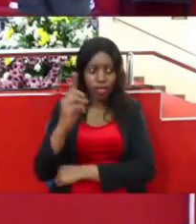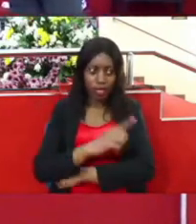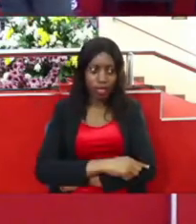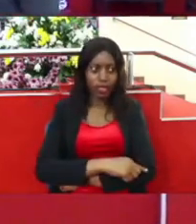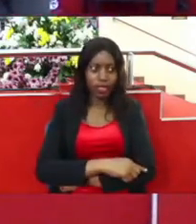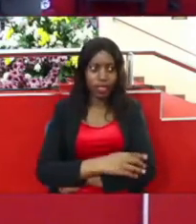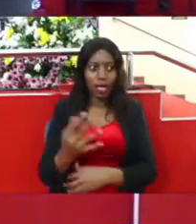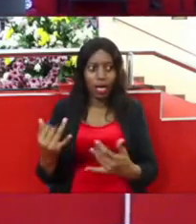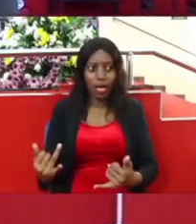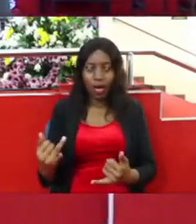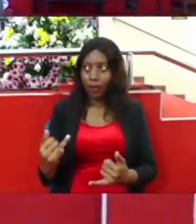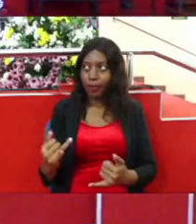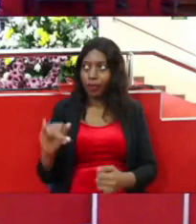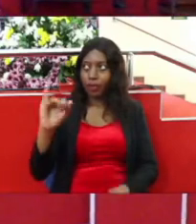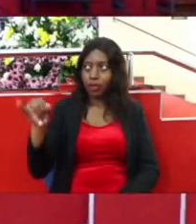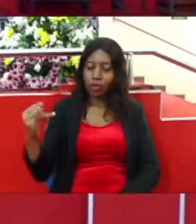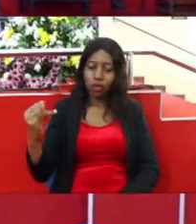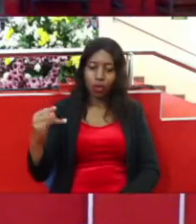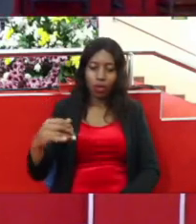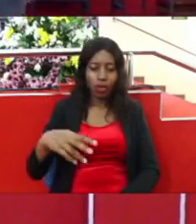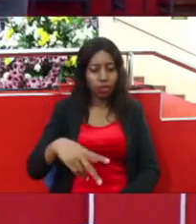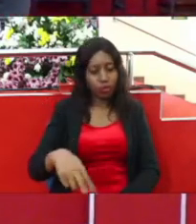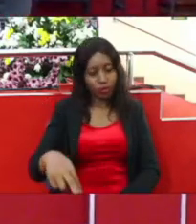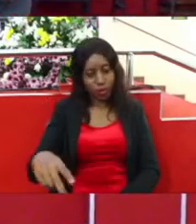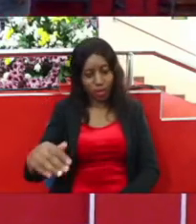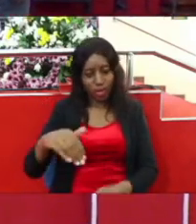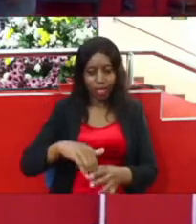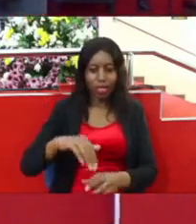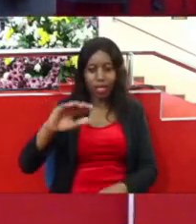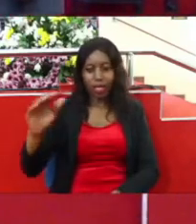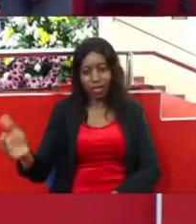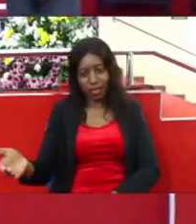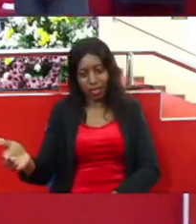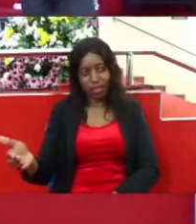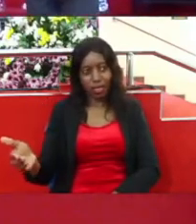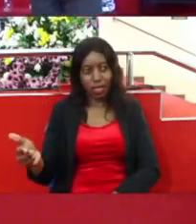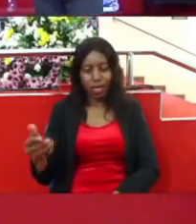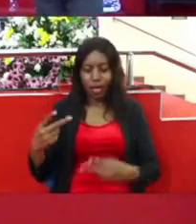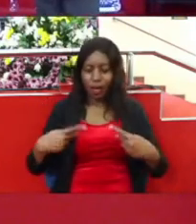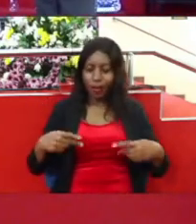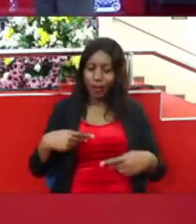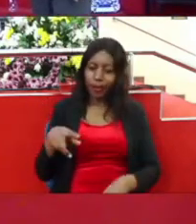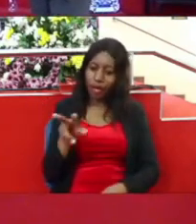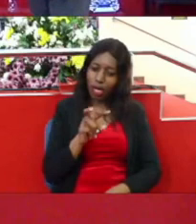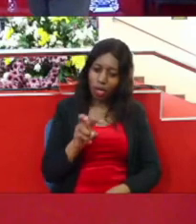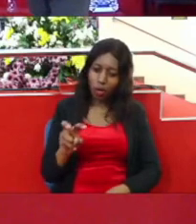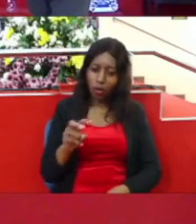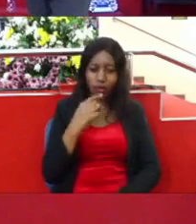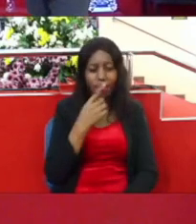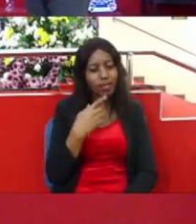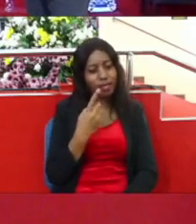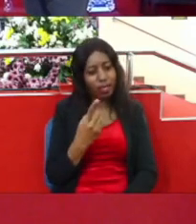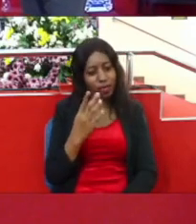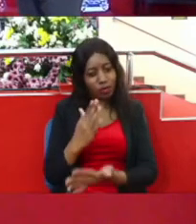mjini. And as he crisscrossed the city, na alipokuwa katika pita pita, the people maybe were saying that is the God. Pengine watu walikuwa nasema huyu